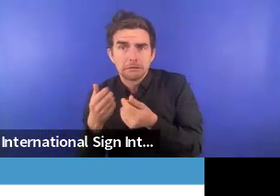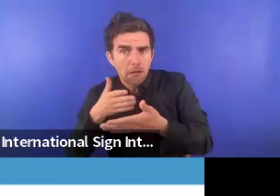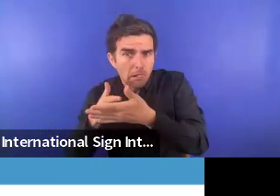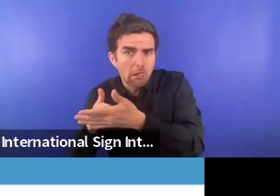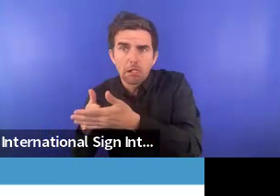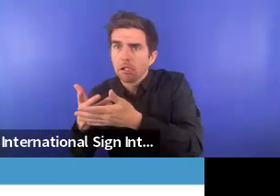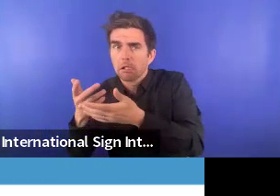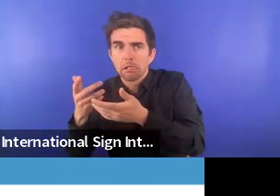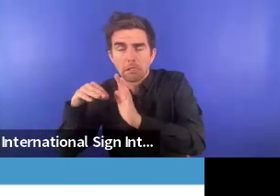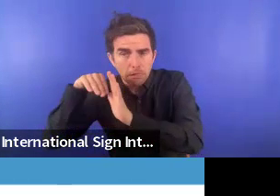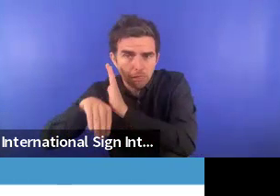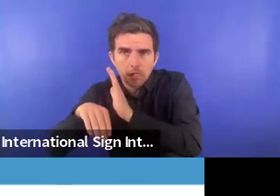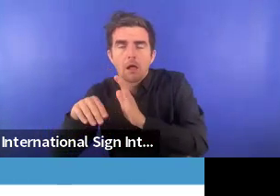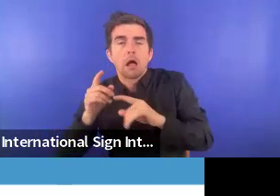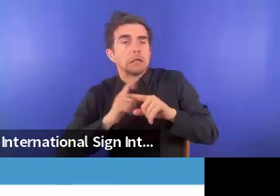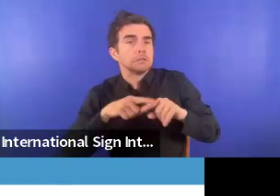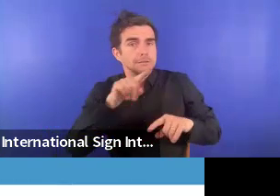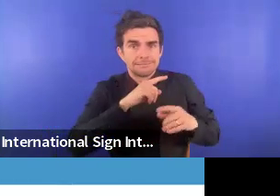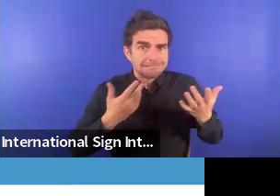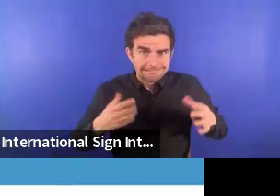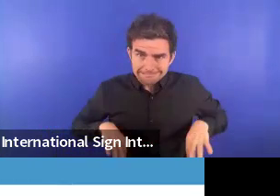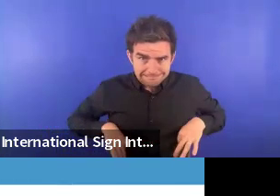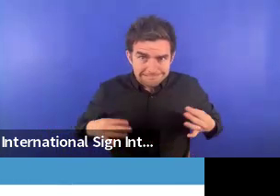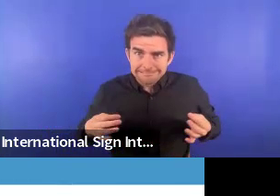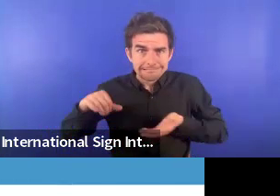of the data from there that you can use